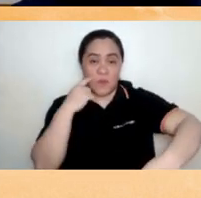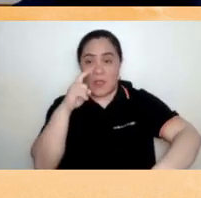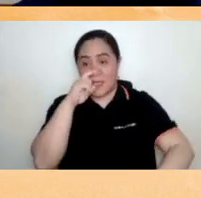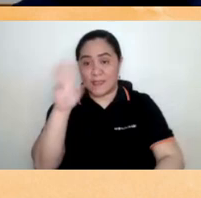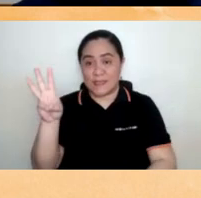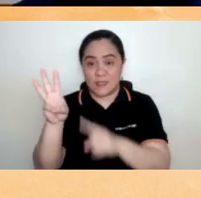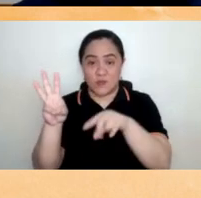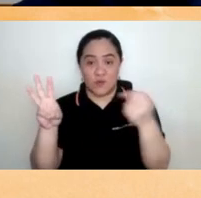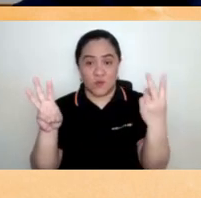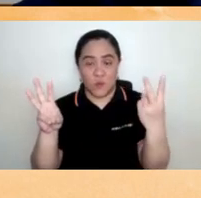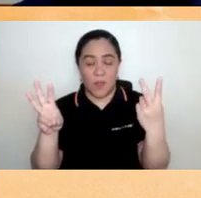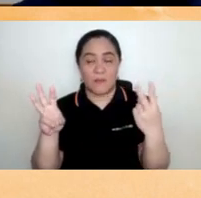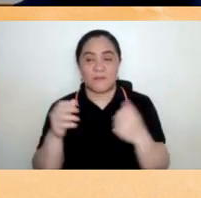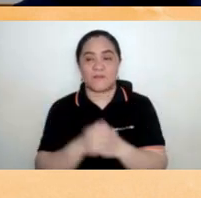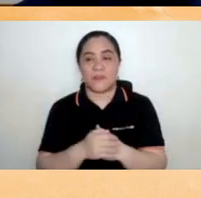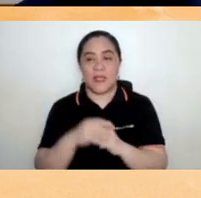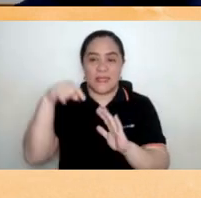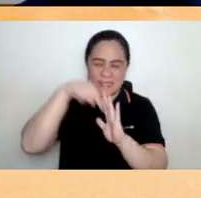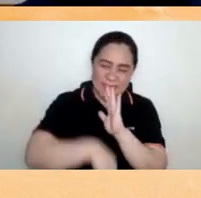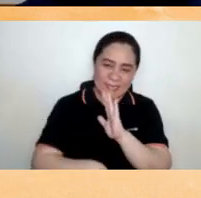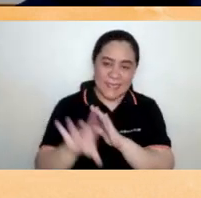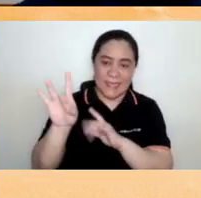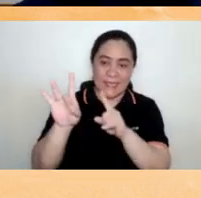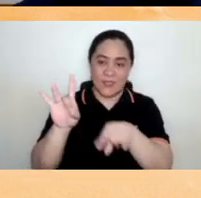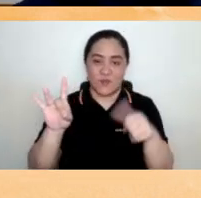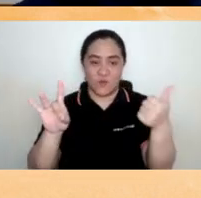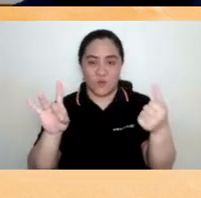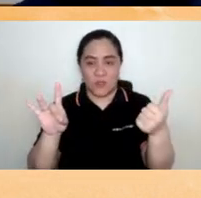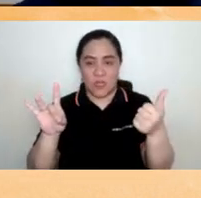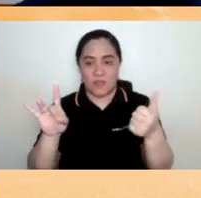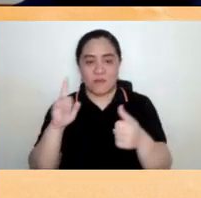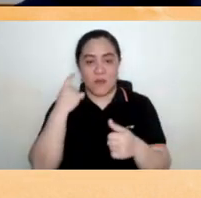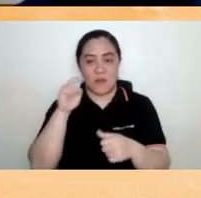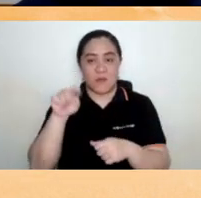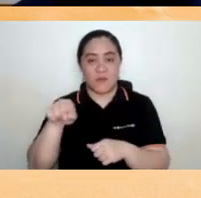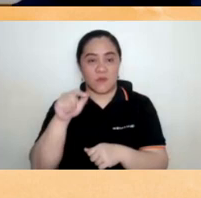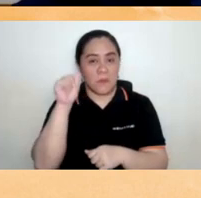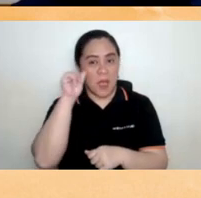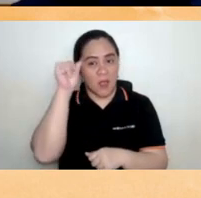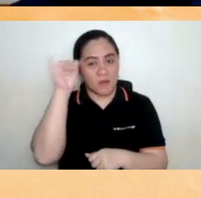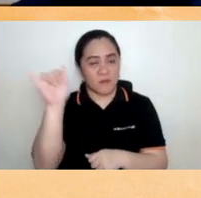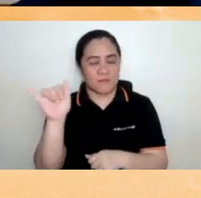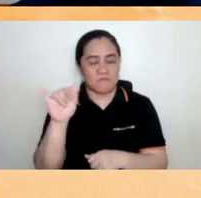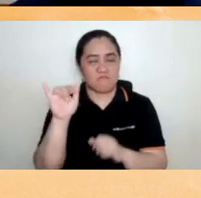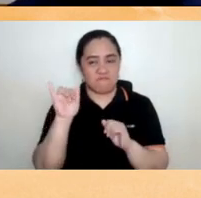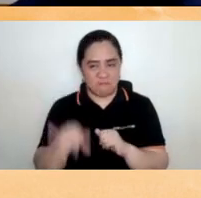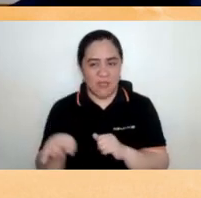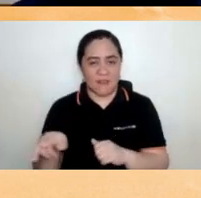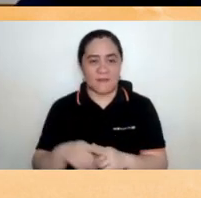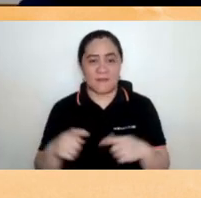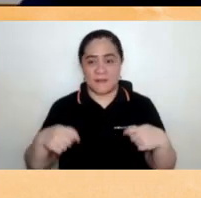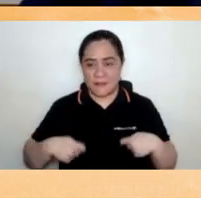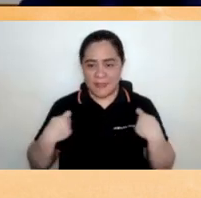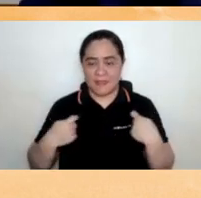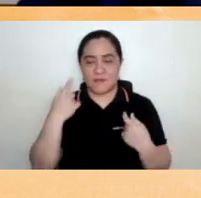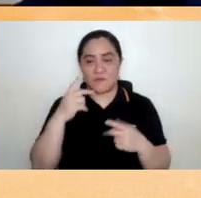And then teens need 8 to 10 hours a night. Same with adults. To protect sleep